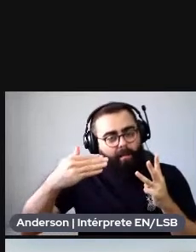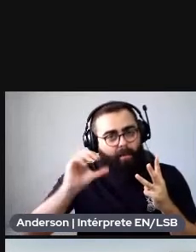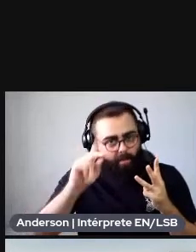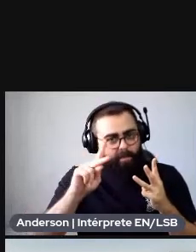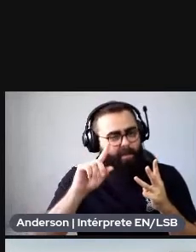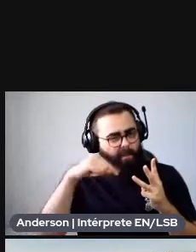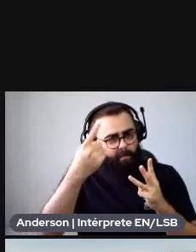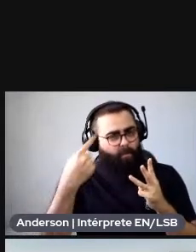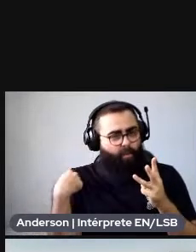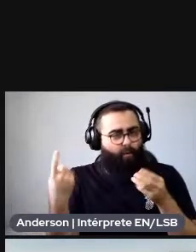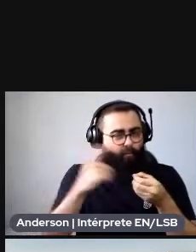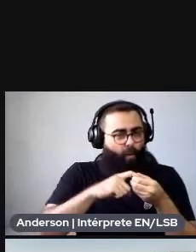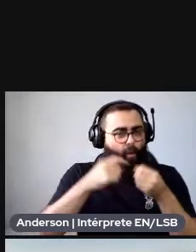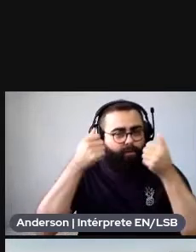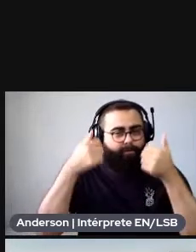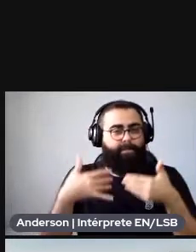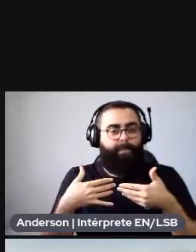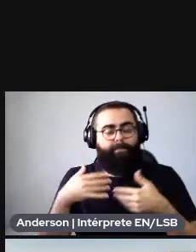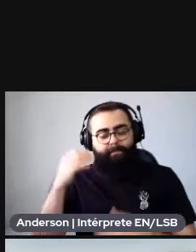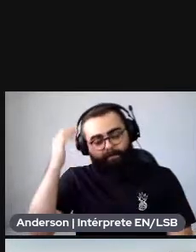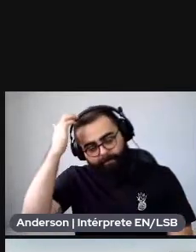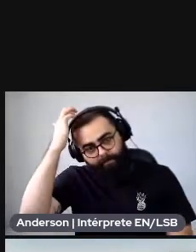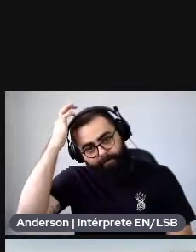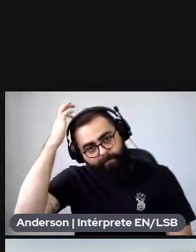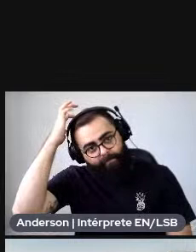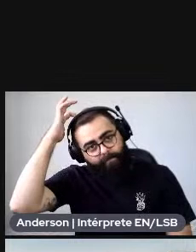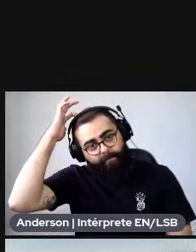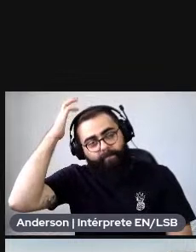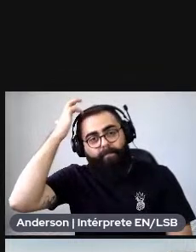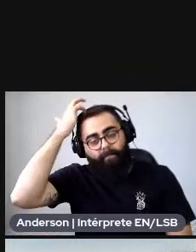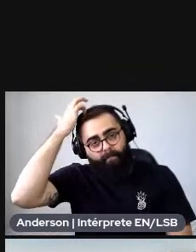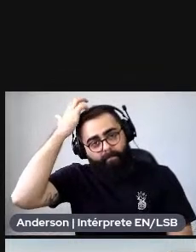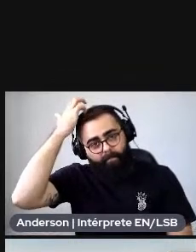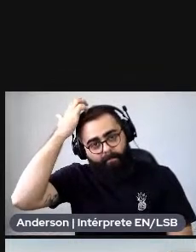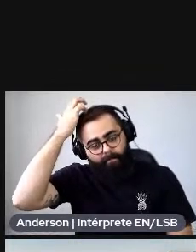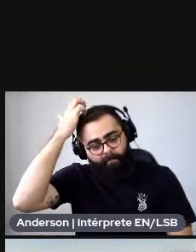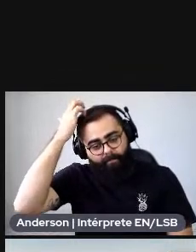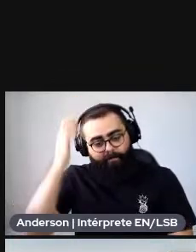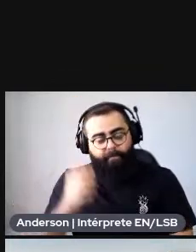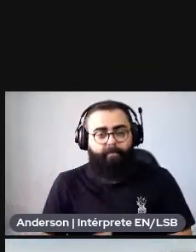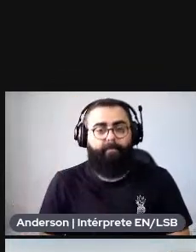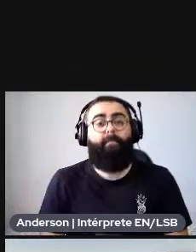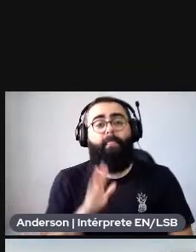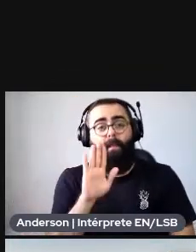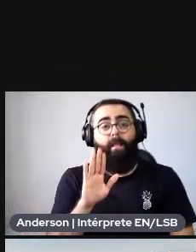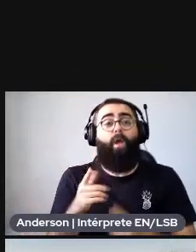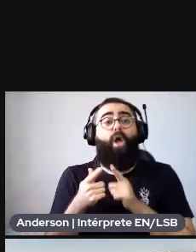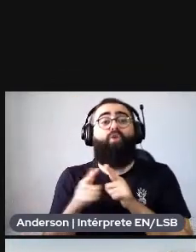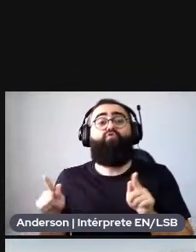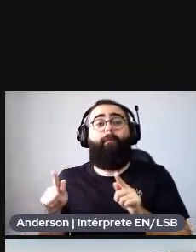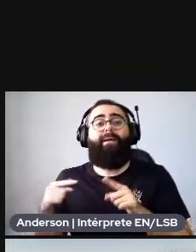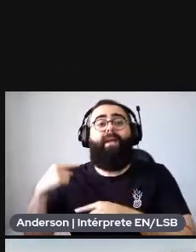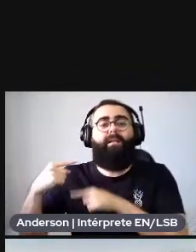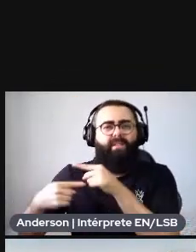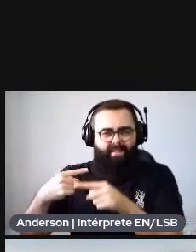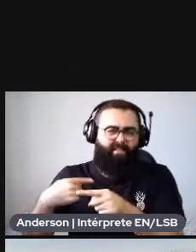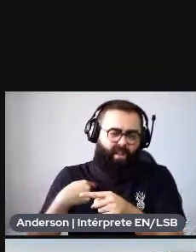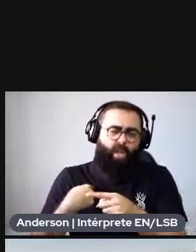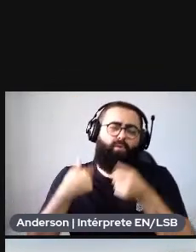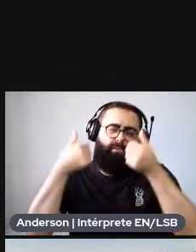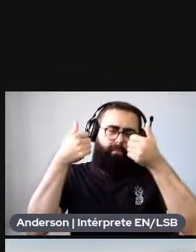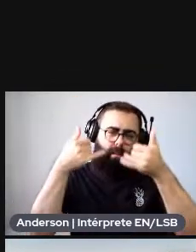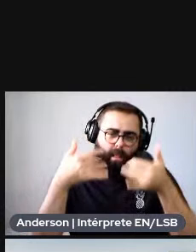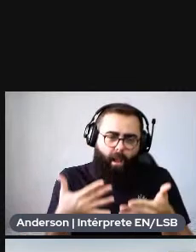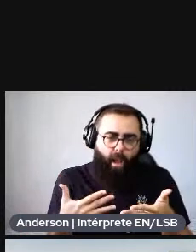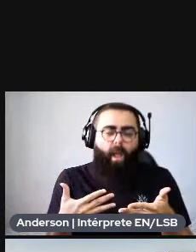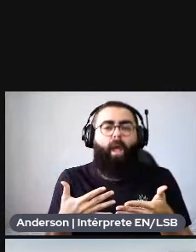later. Okay, so I think that the grammaticalization account, as I have just exposed, is